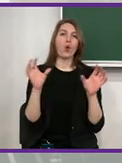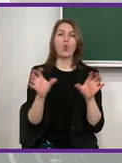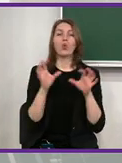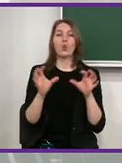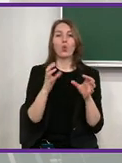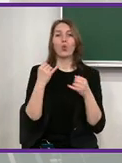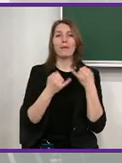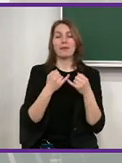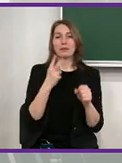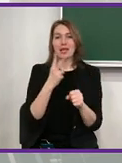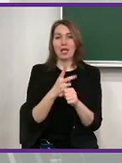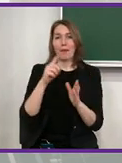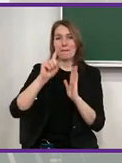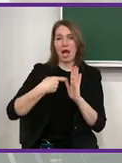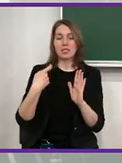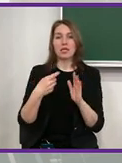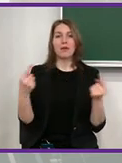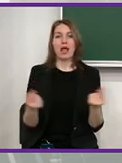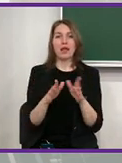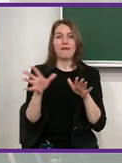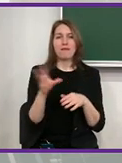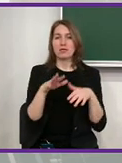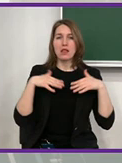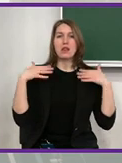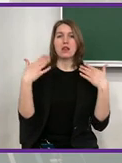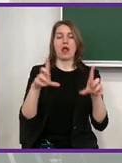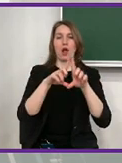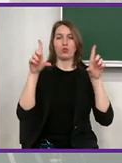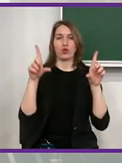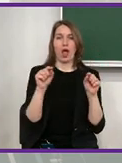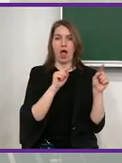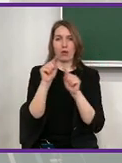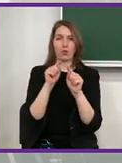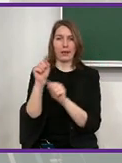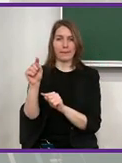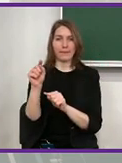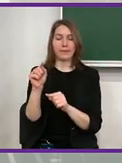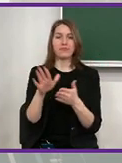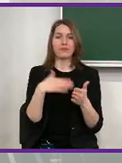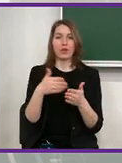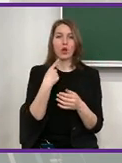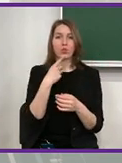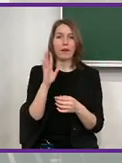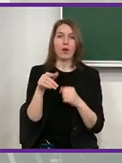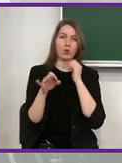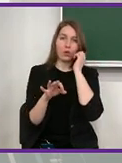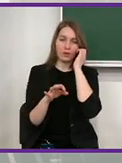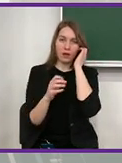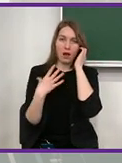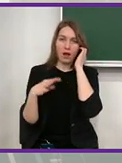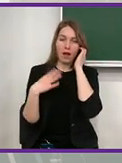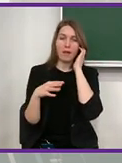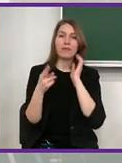at the situation, for example, in Germany and in France, where there was this intention to apply the